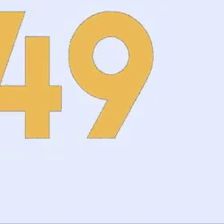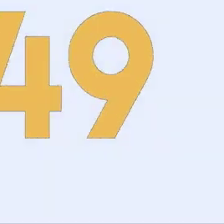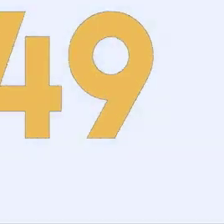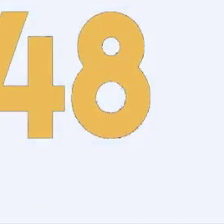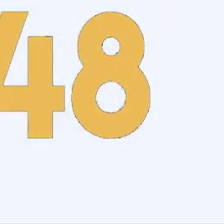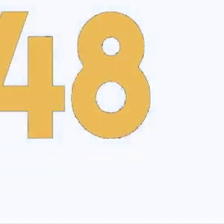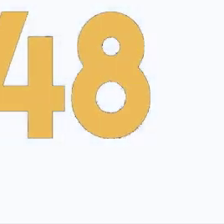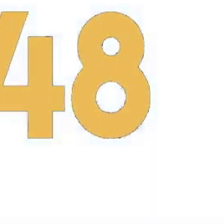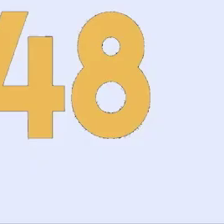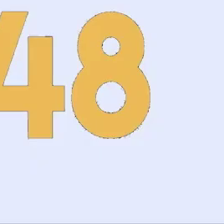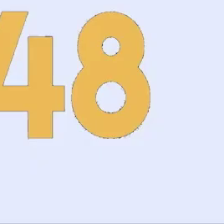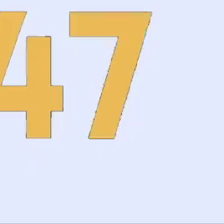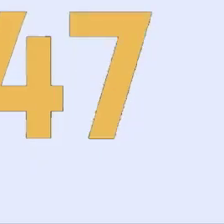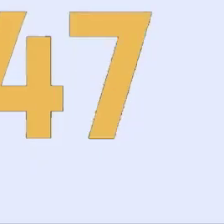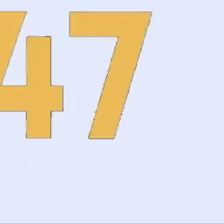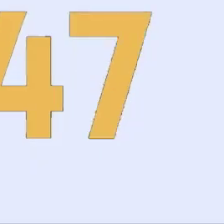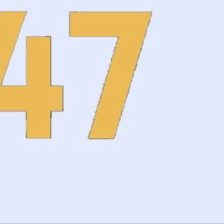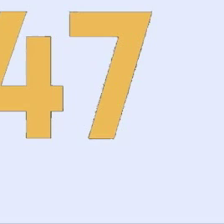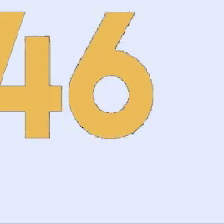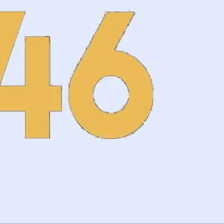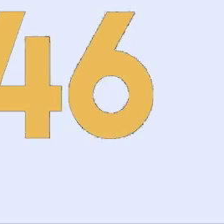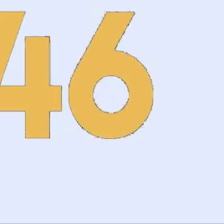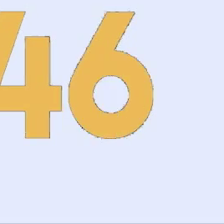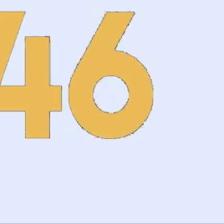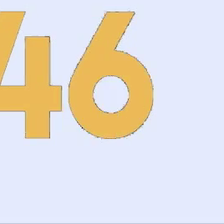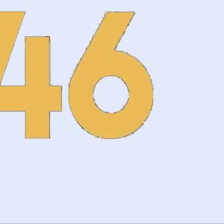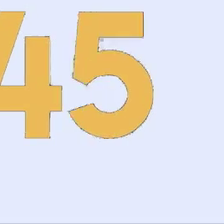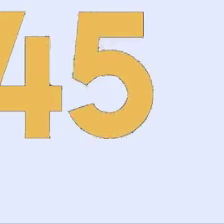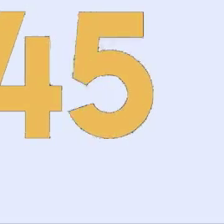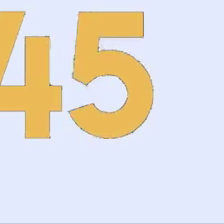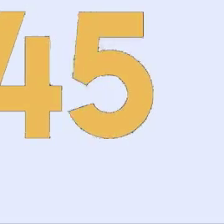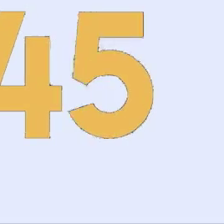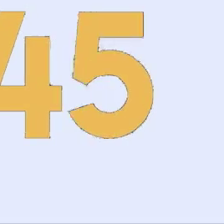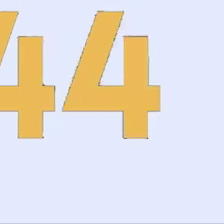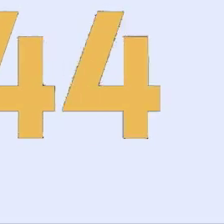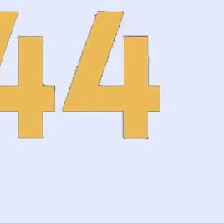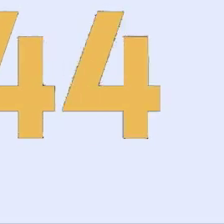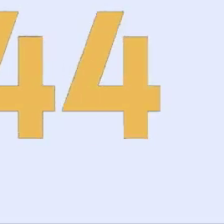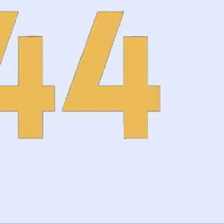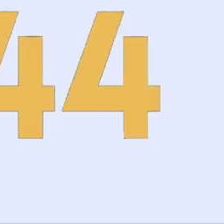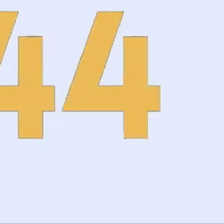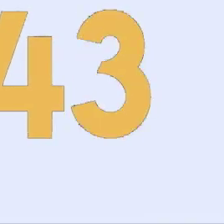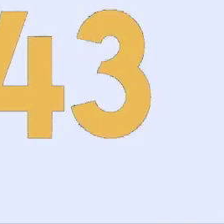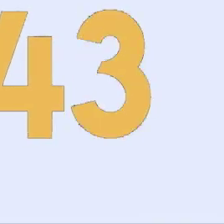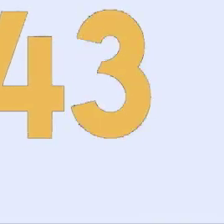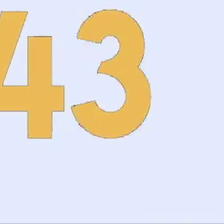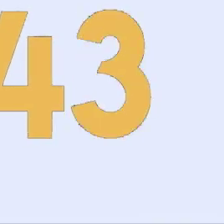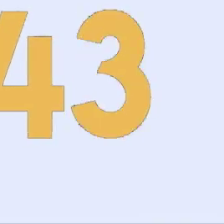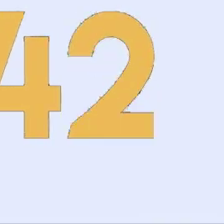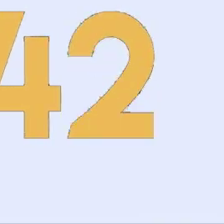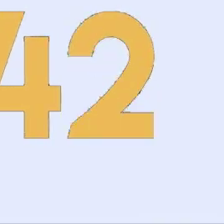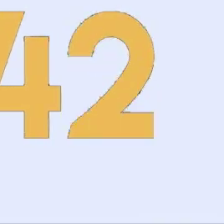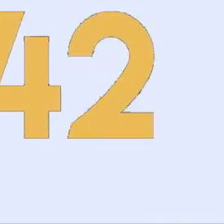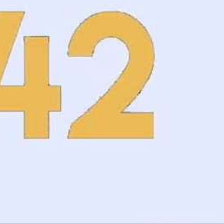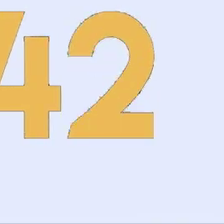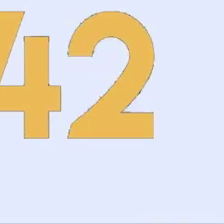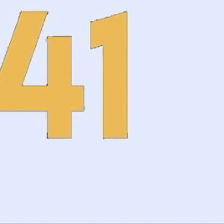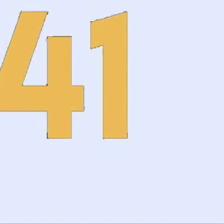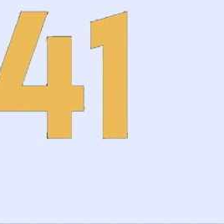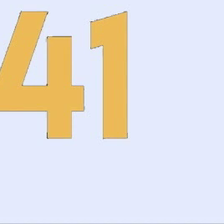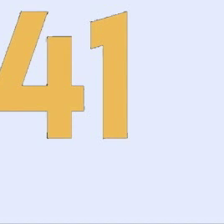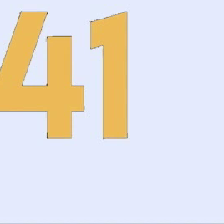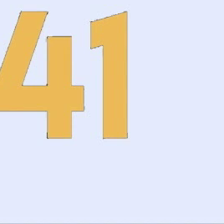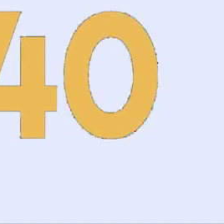gonna rise, rise, rise. Keep on